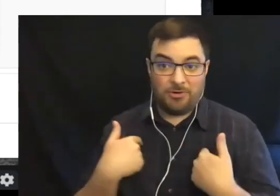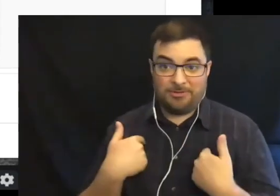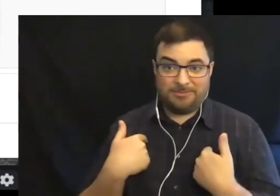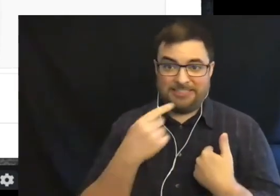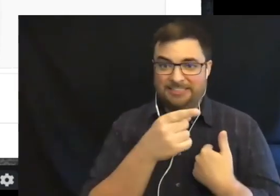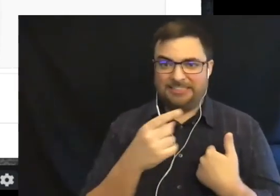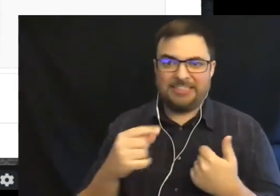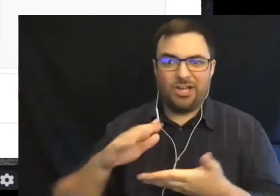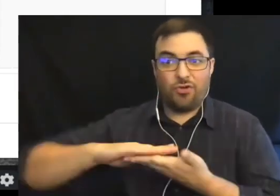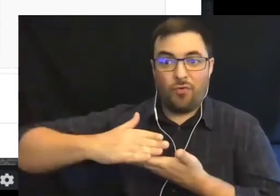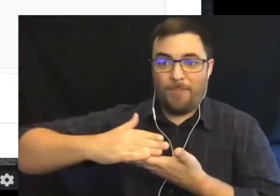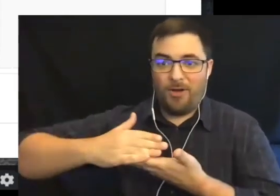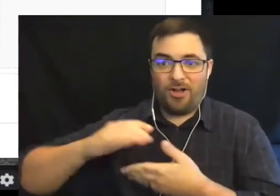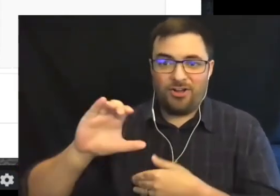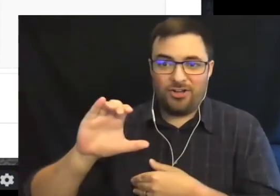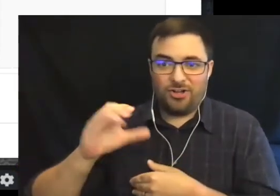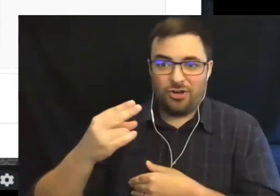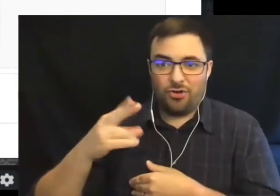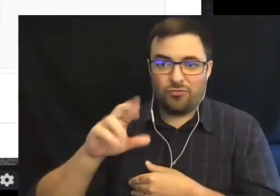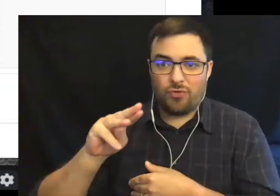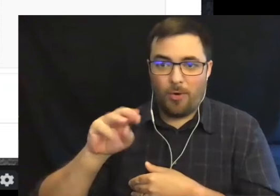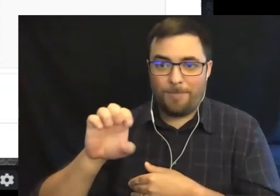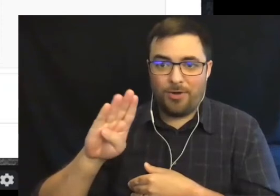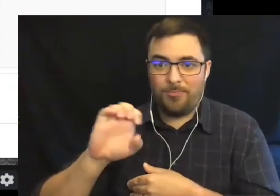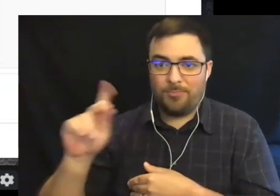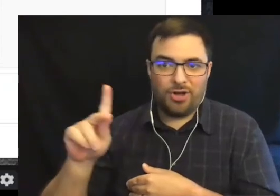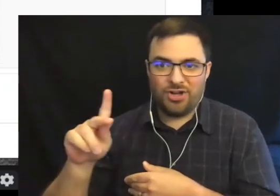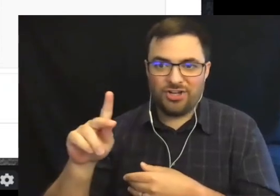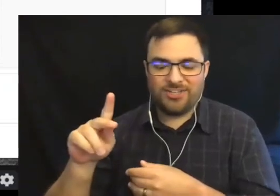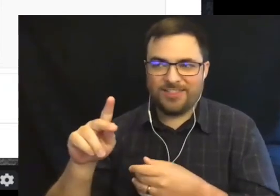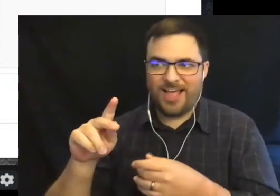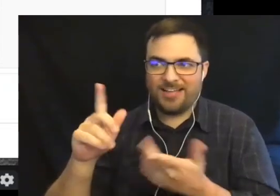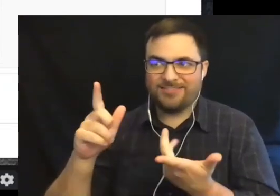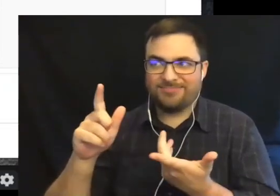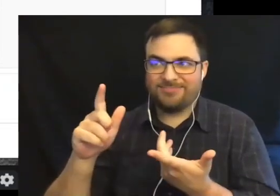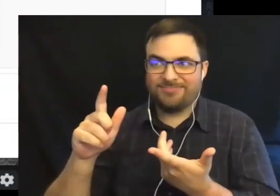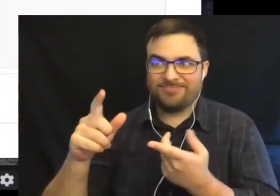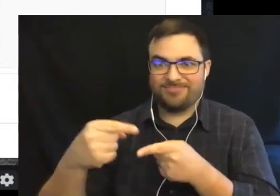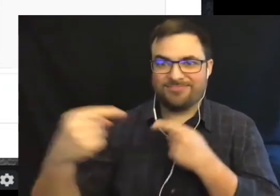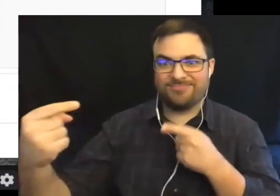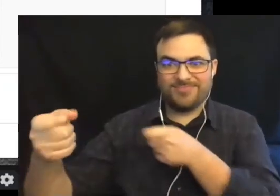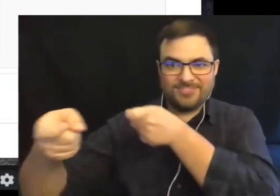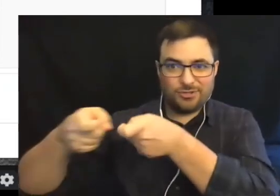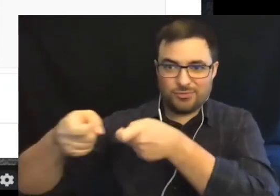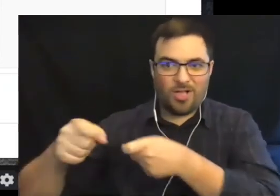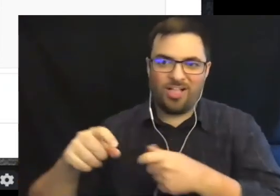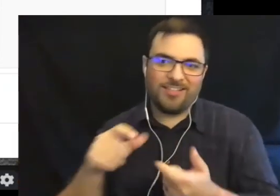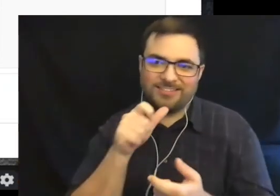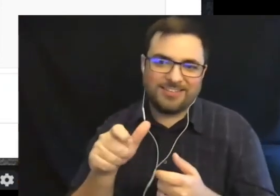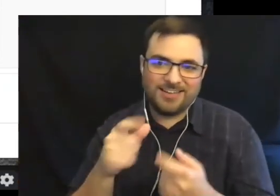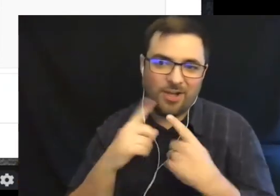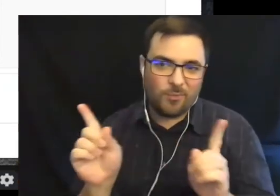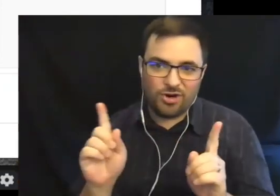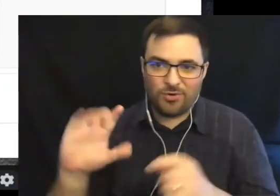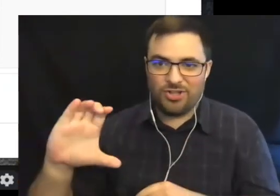Chromebook. So my student has a Chromebook, and for whatever reason, that feature is not, it doesn't work with